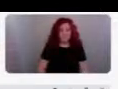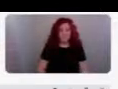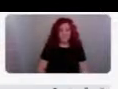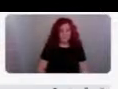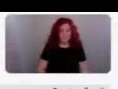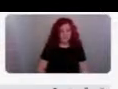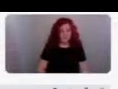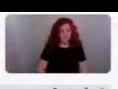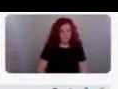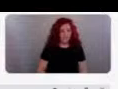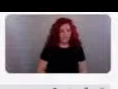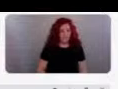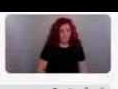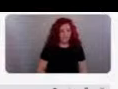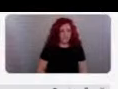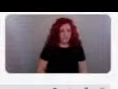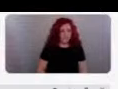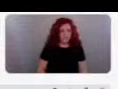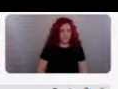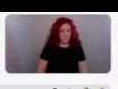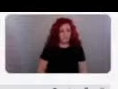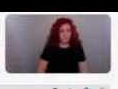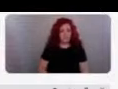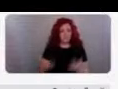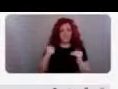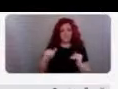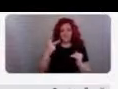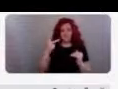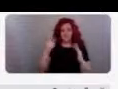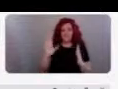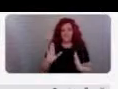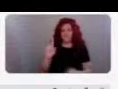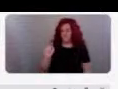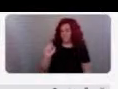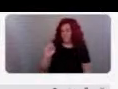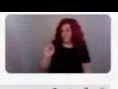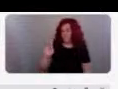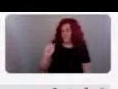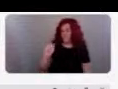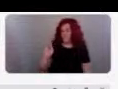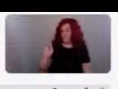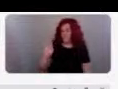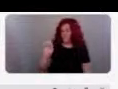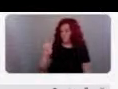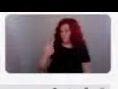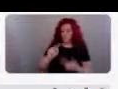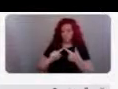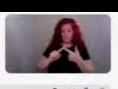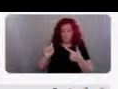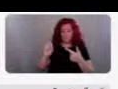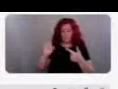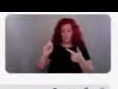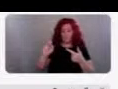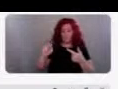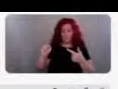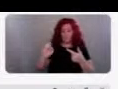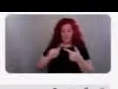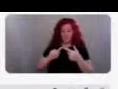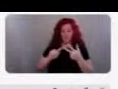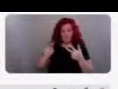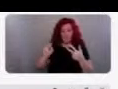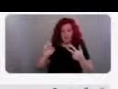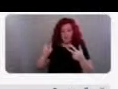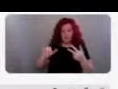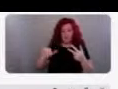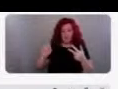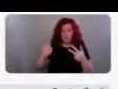thank you our next three speakers will be tamika brown susan suzanne mead and then nancy barton tamika brown can you hear